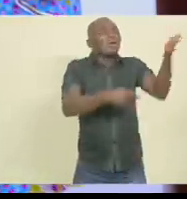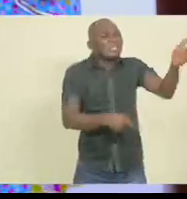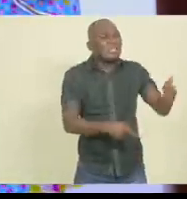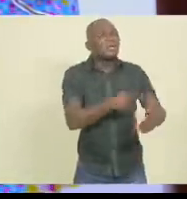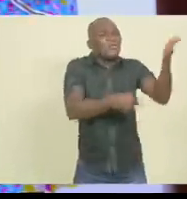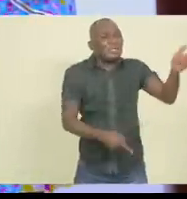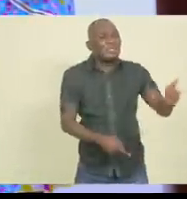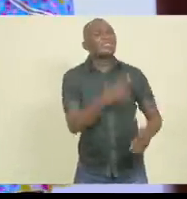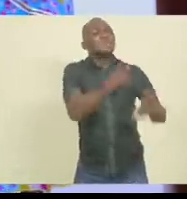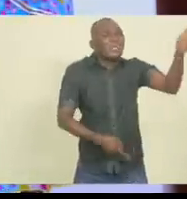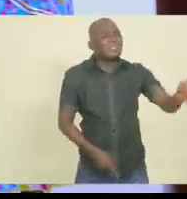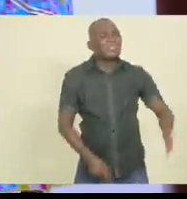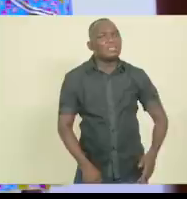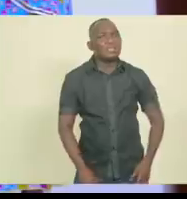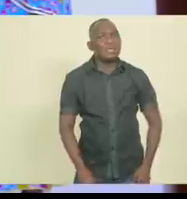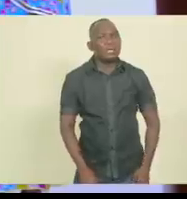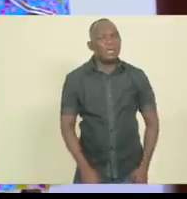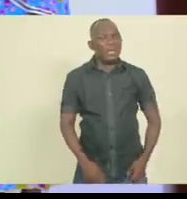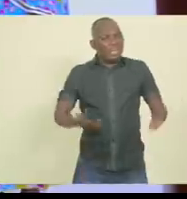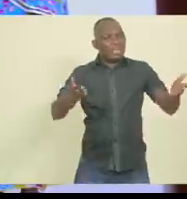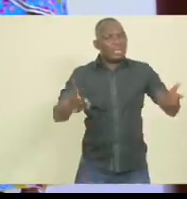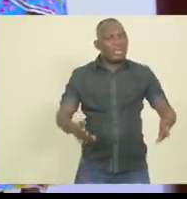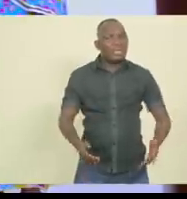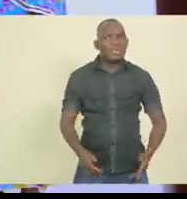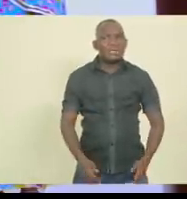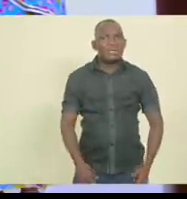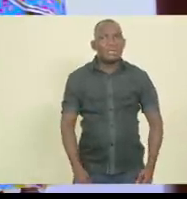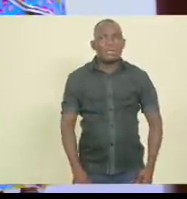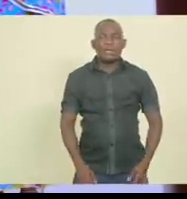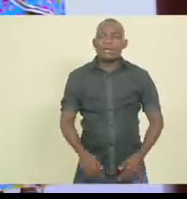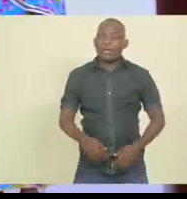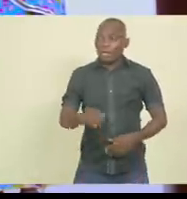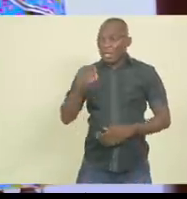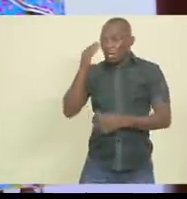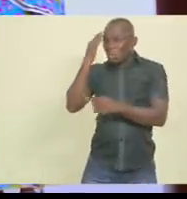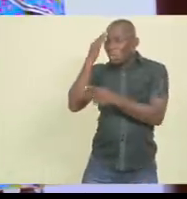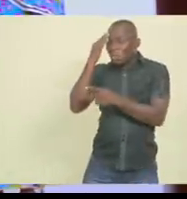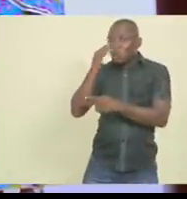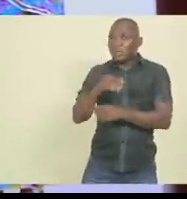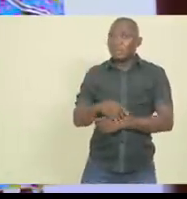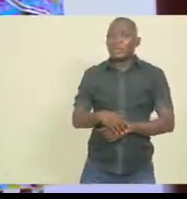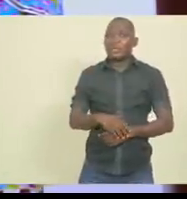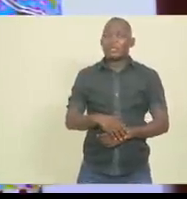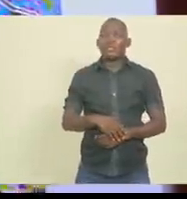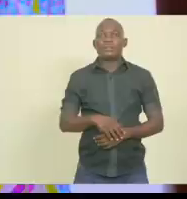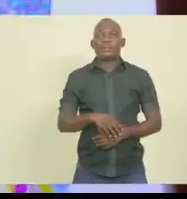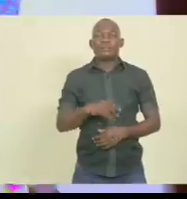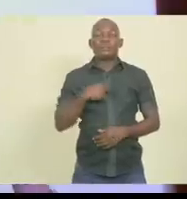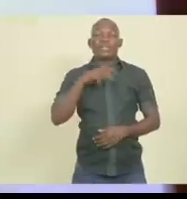Koko? Ha! You know what? I need some air.